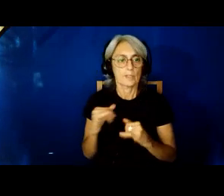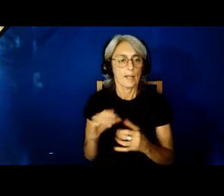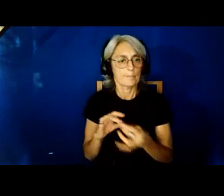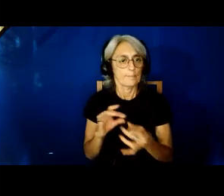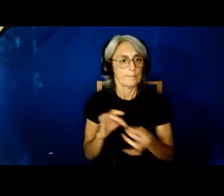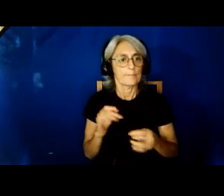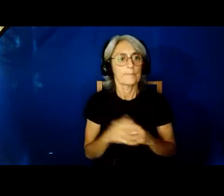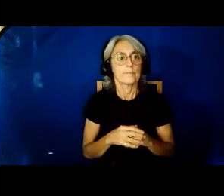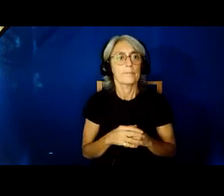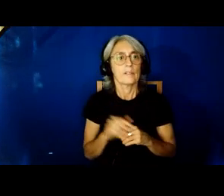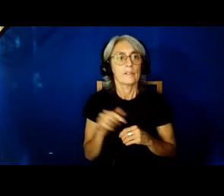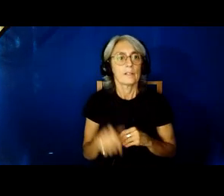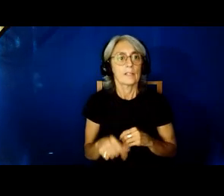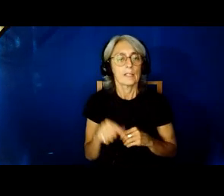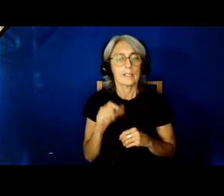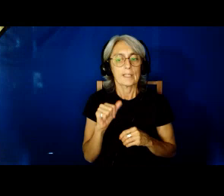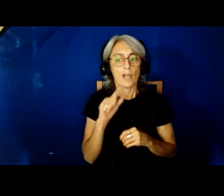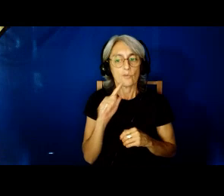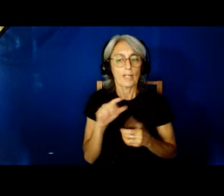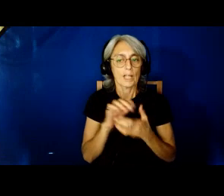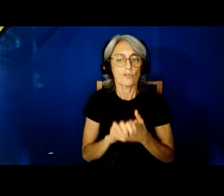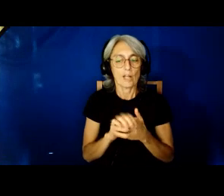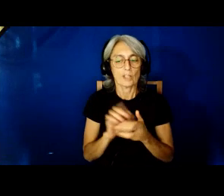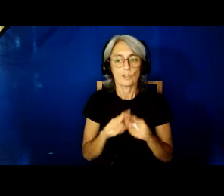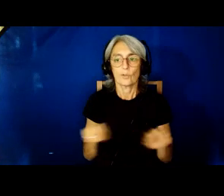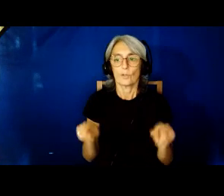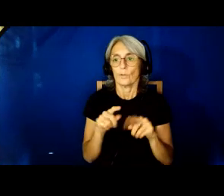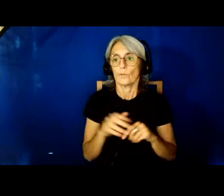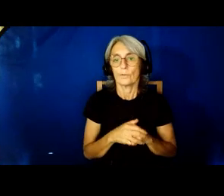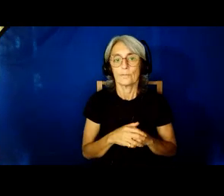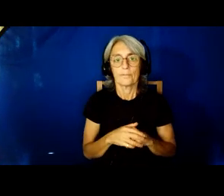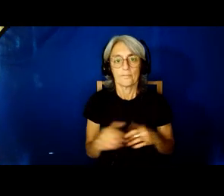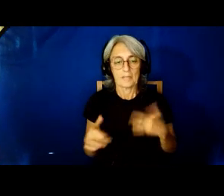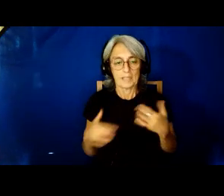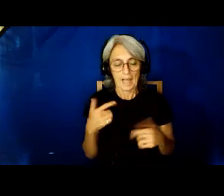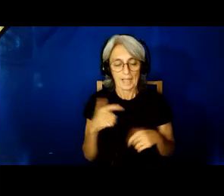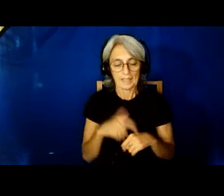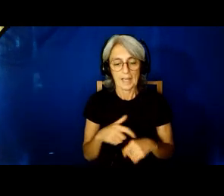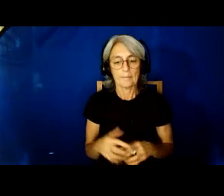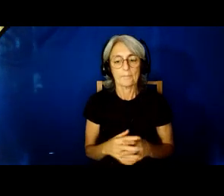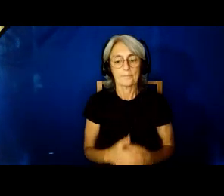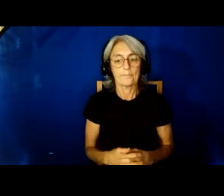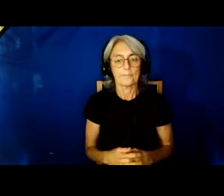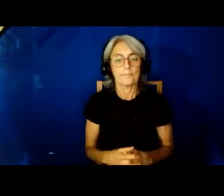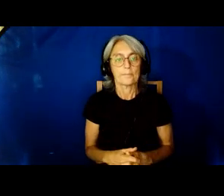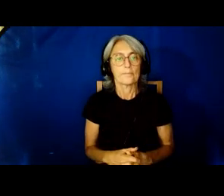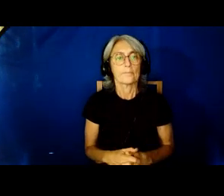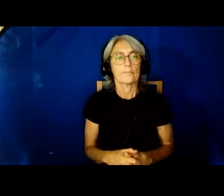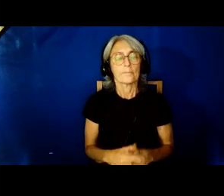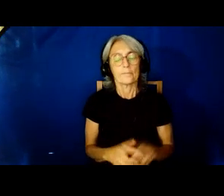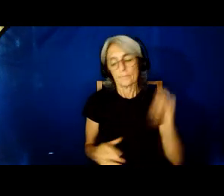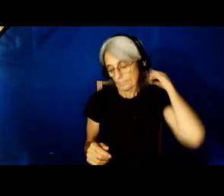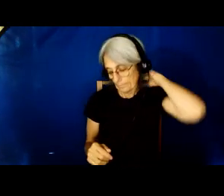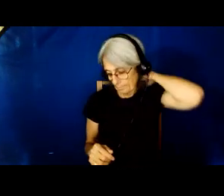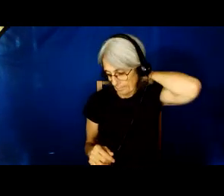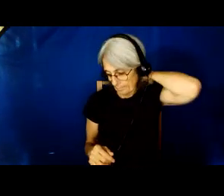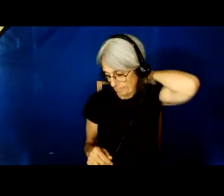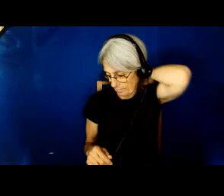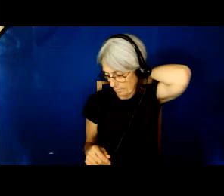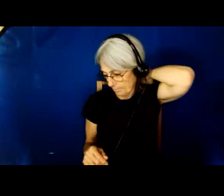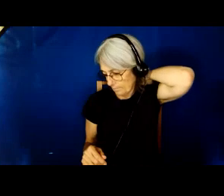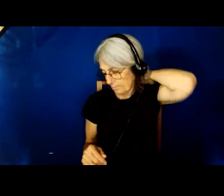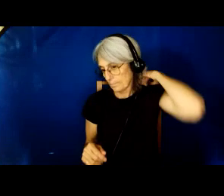really, congratulations to you. This is an exciting moment. I know a lot of time and energy went into all of this, a